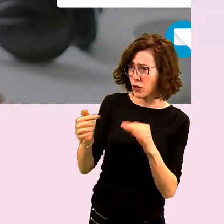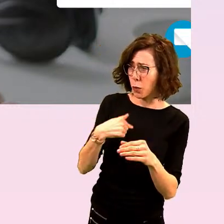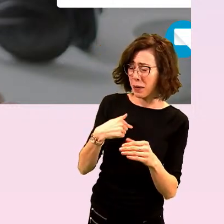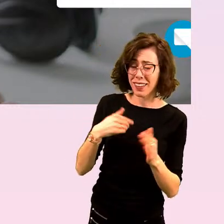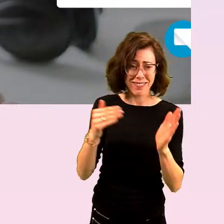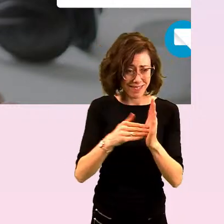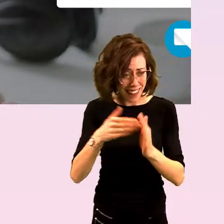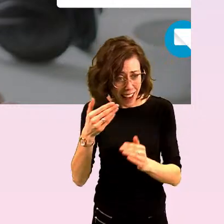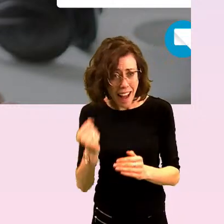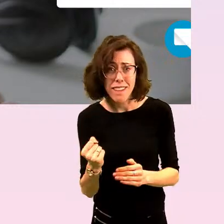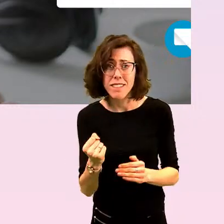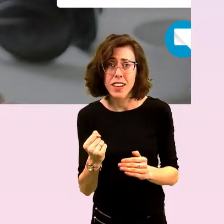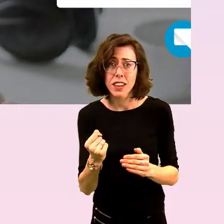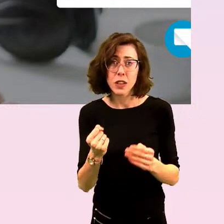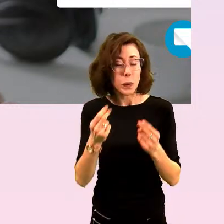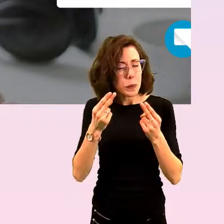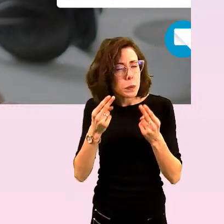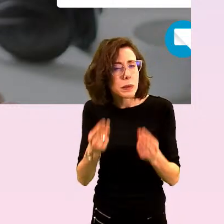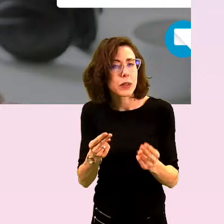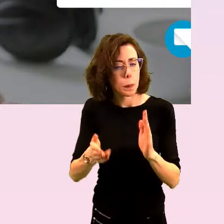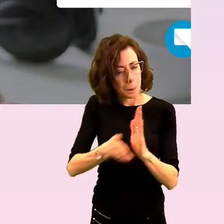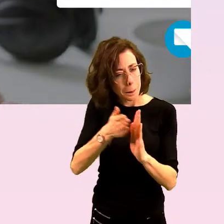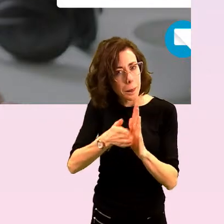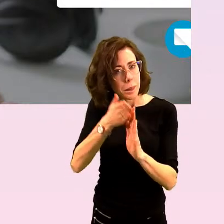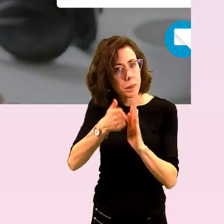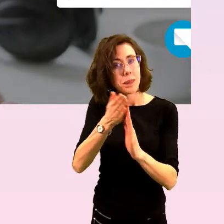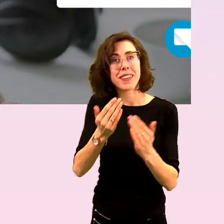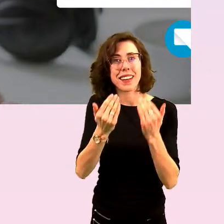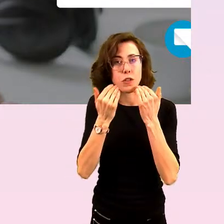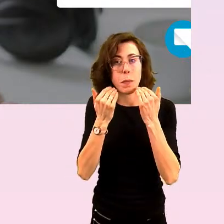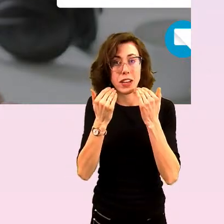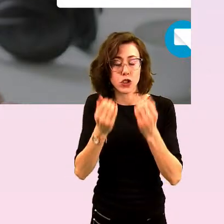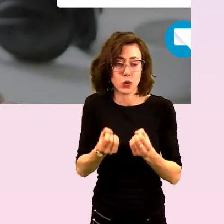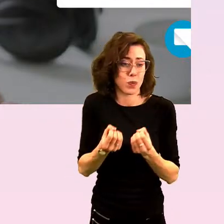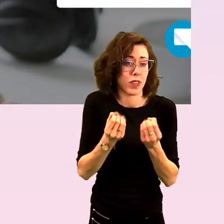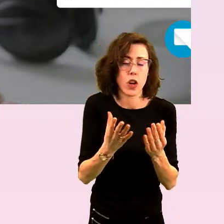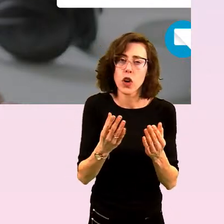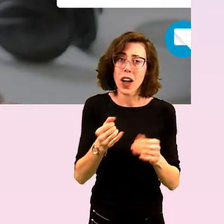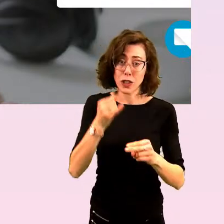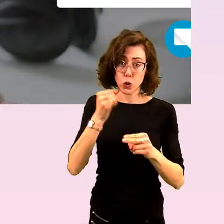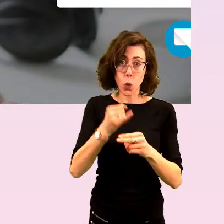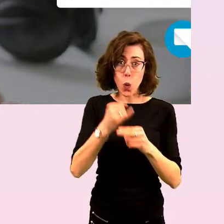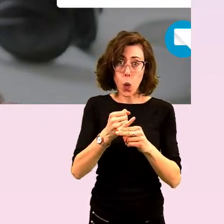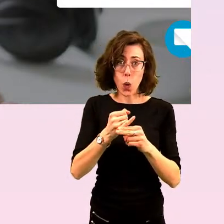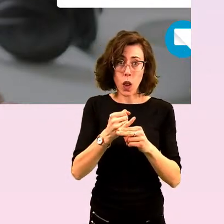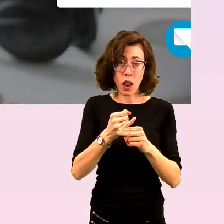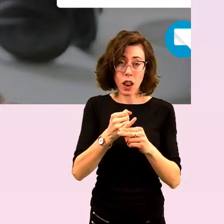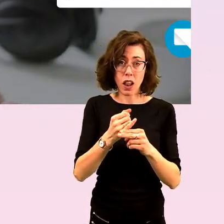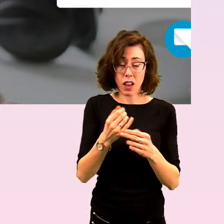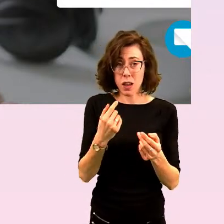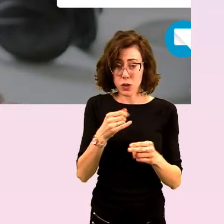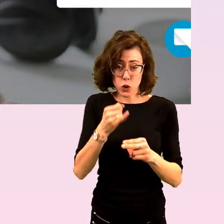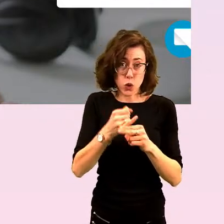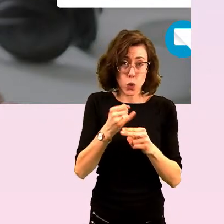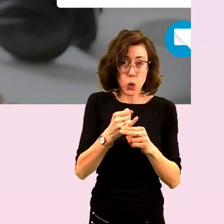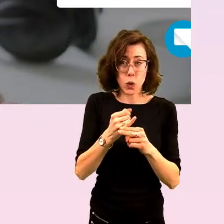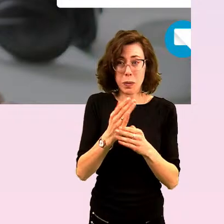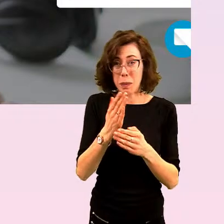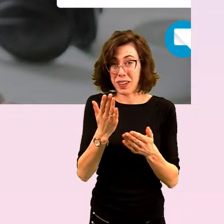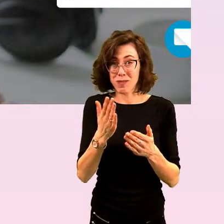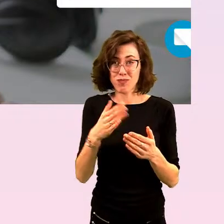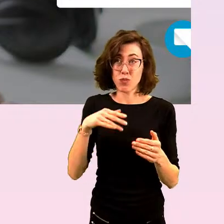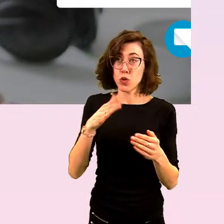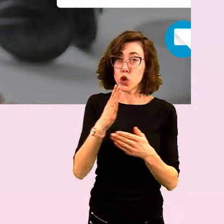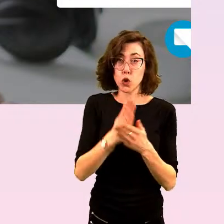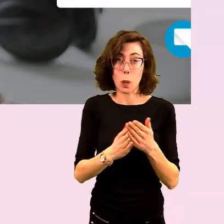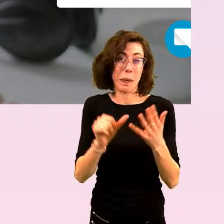certainly I think we can probably build on the information that young people get in school, as they're maybe getting close to the CAO system,